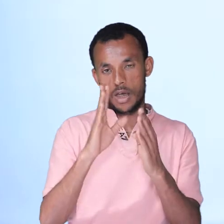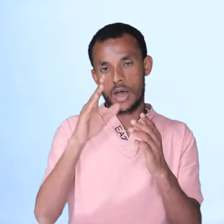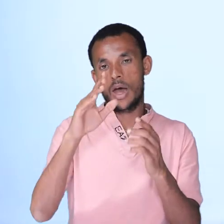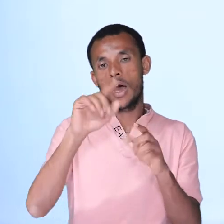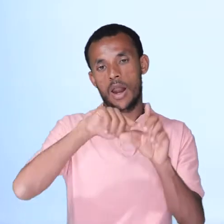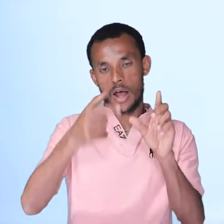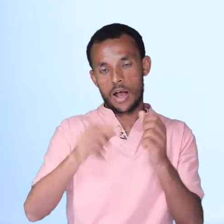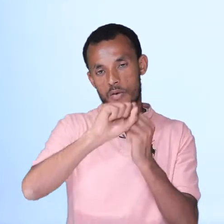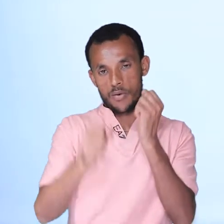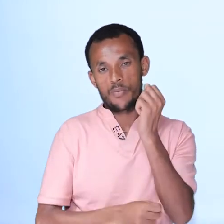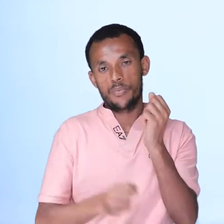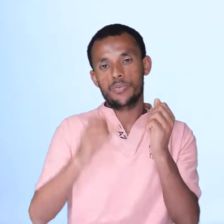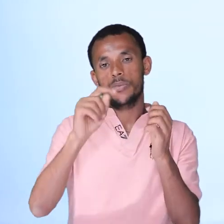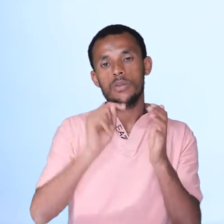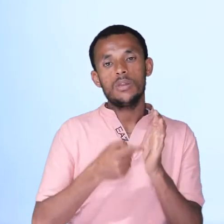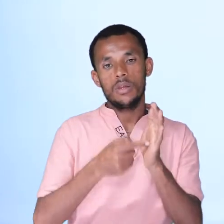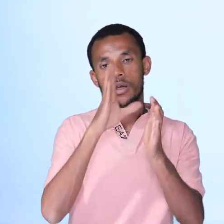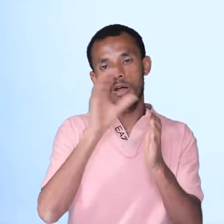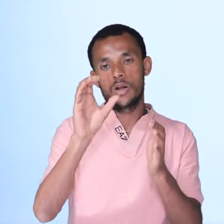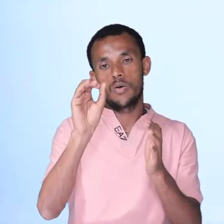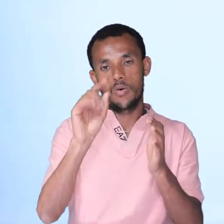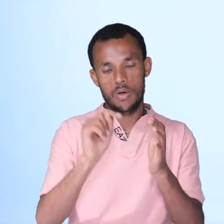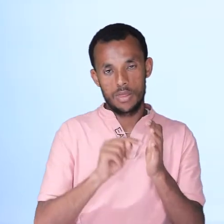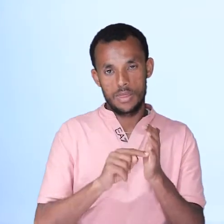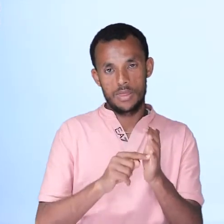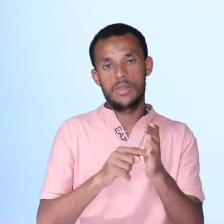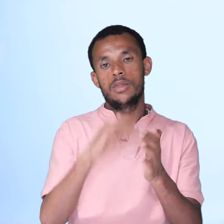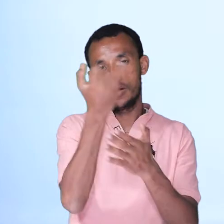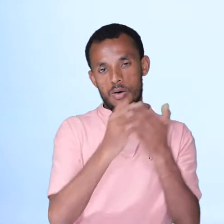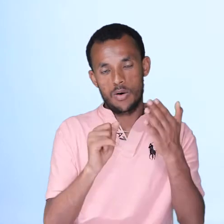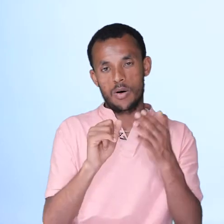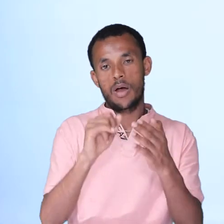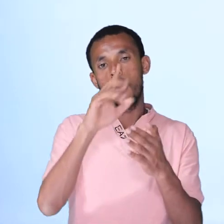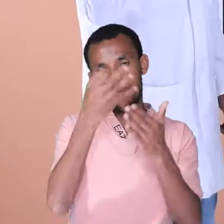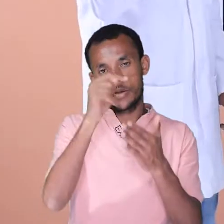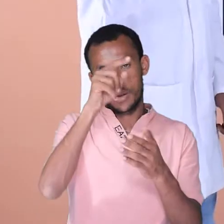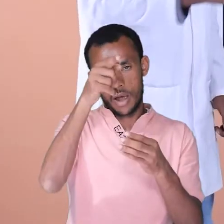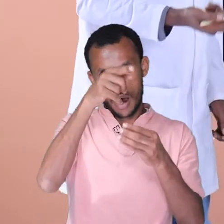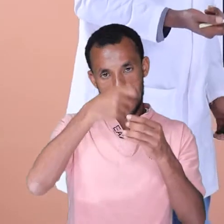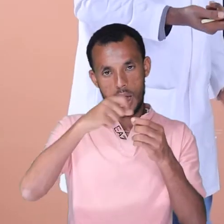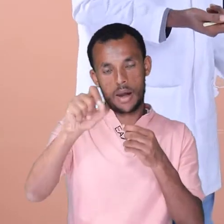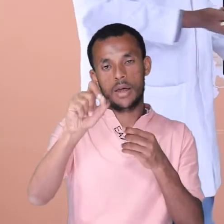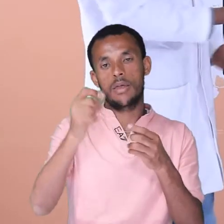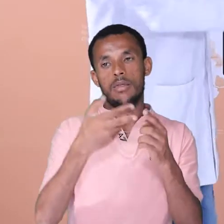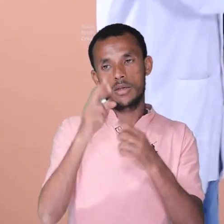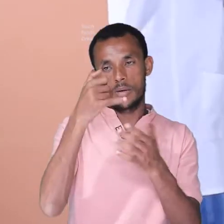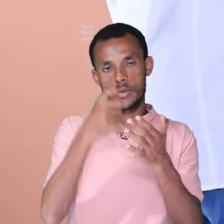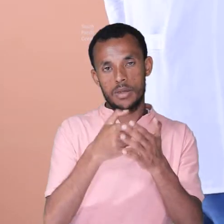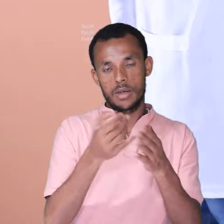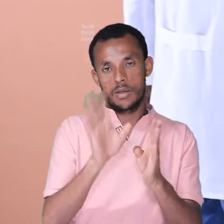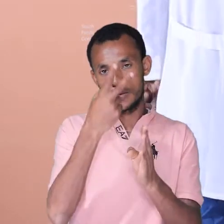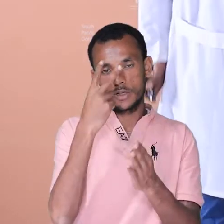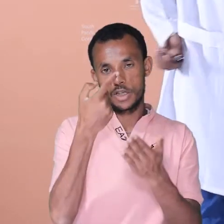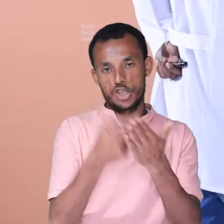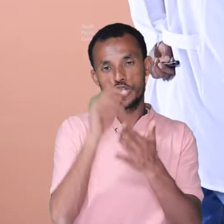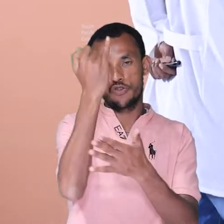by tangent and chord drawn from point of tangency measured by half of an arc intercept. It means, let me see